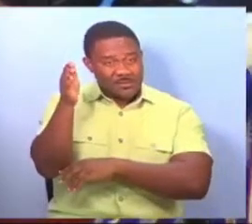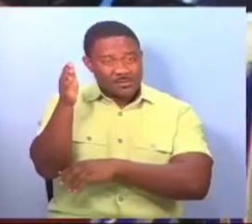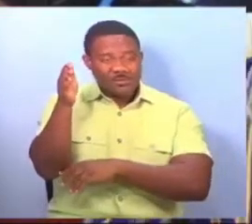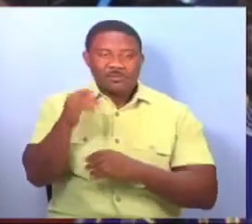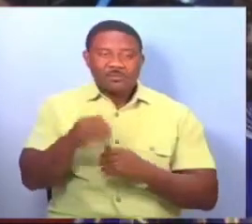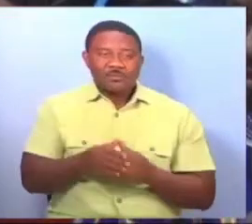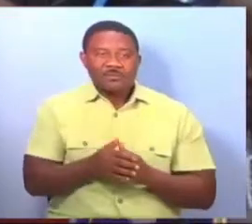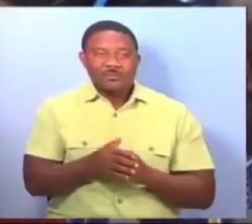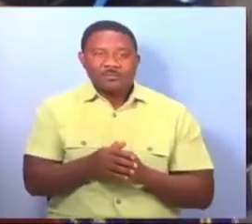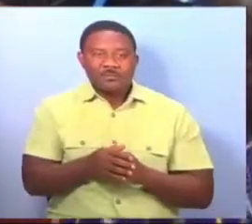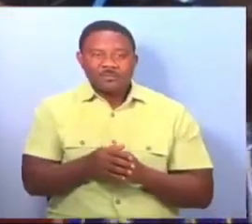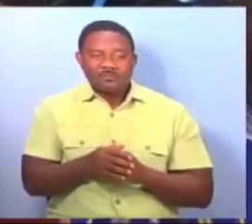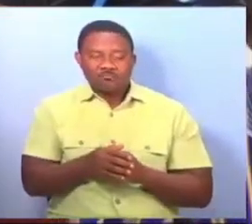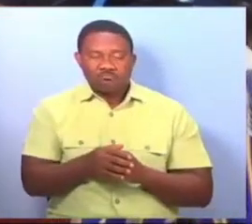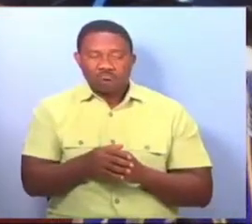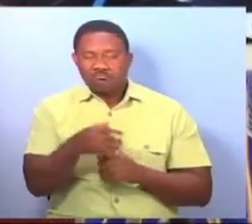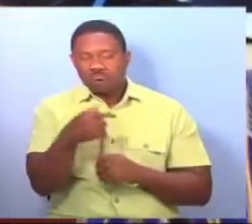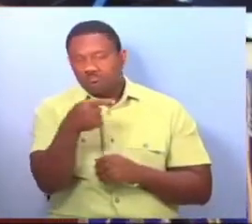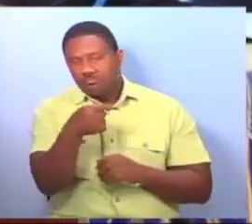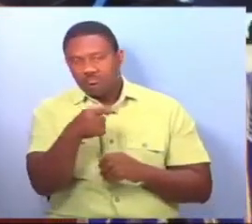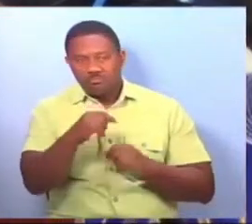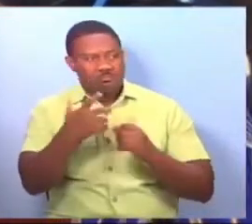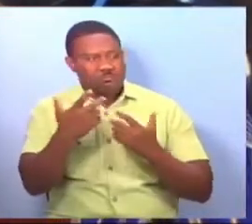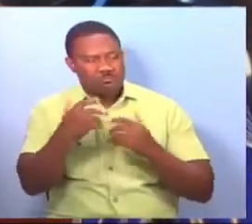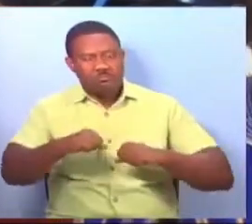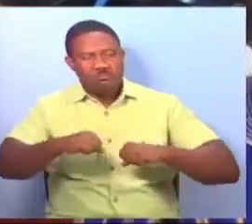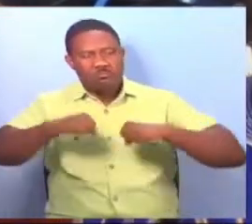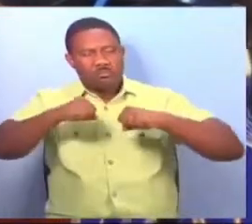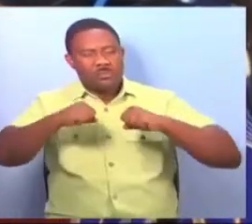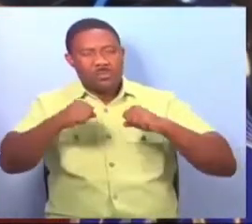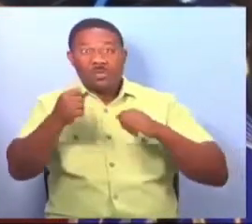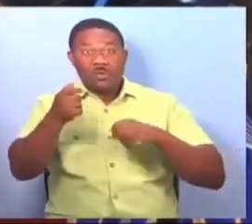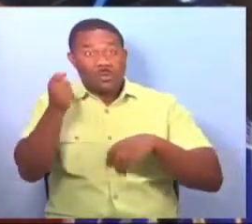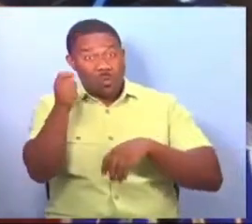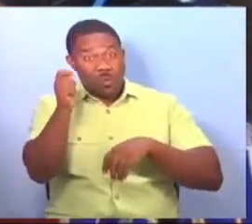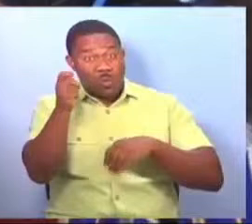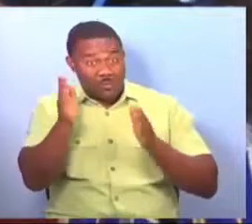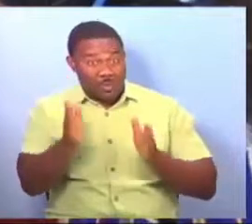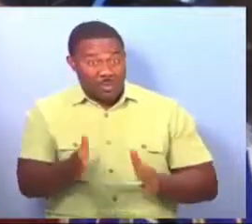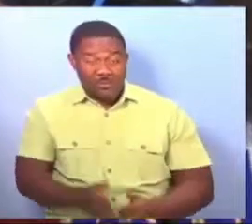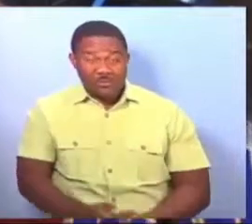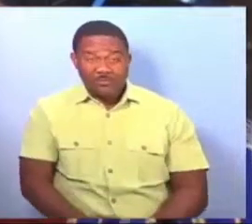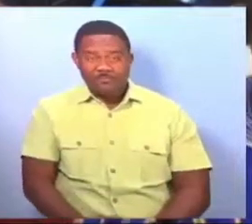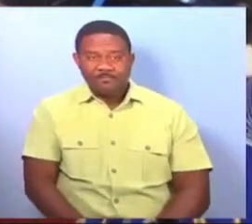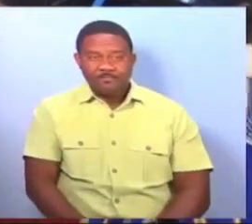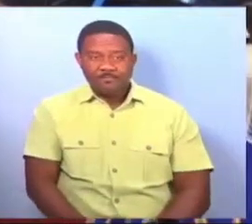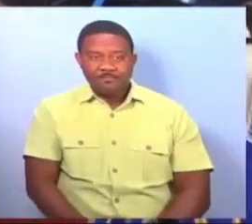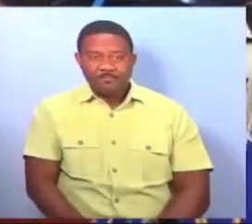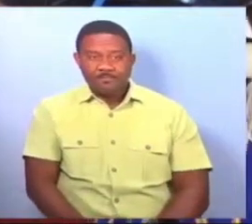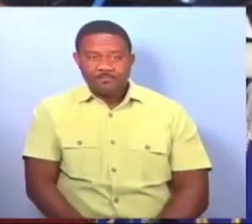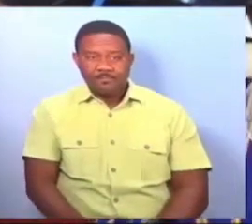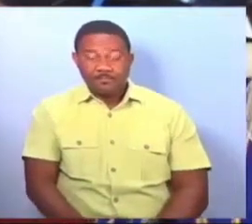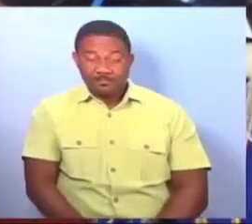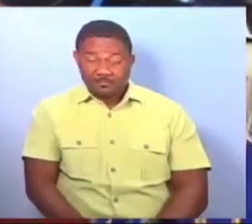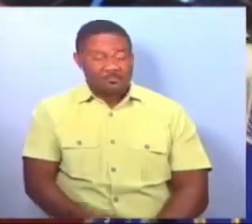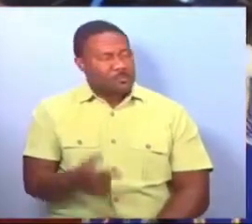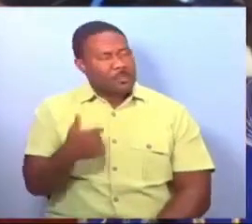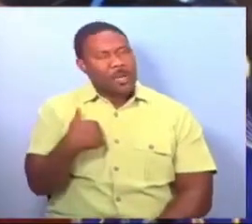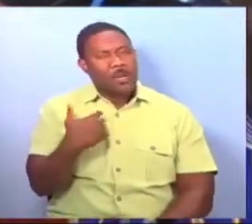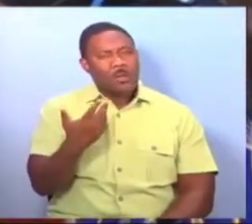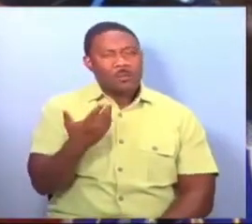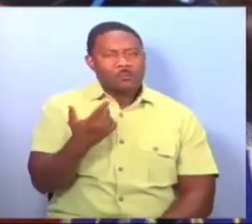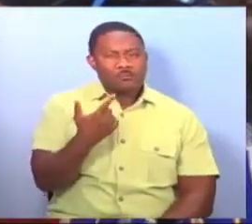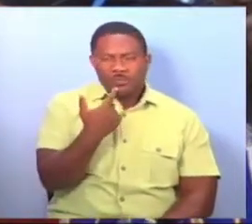made by the Honorable Minority Chief Whip. I want to take the opportunity